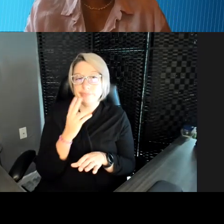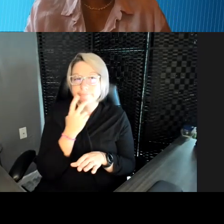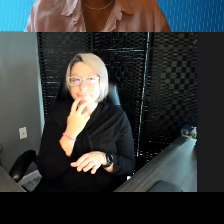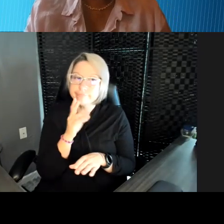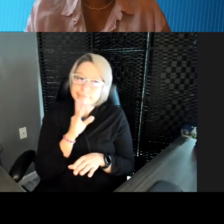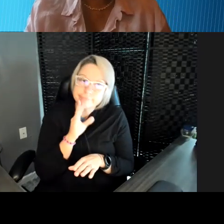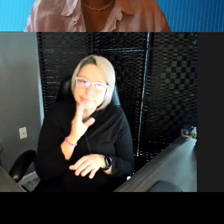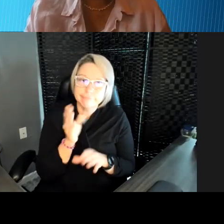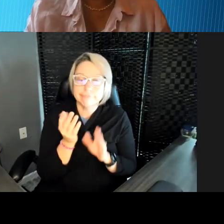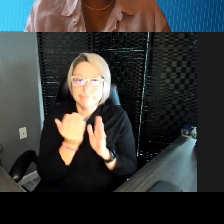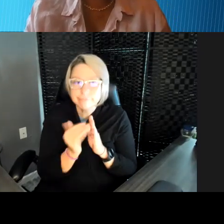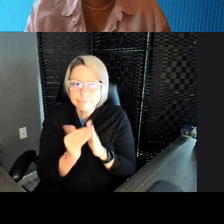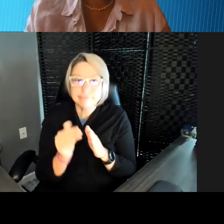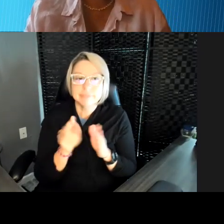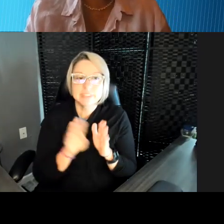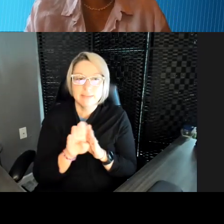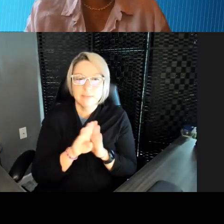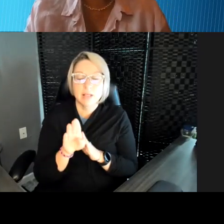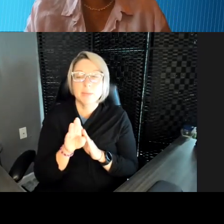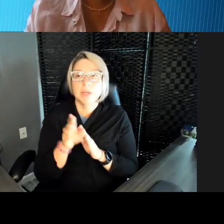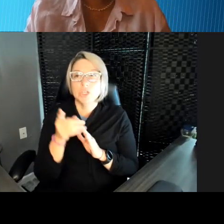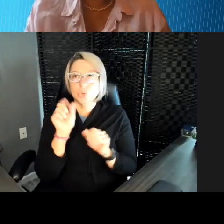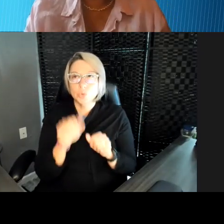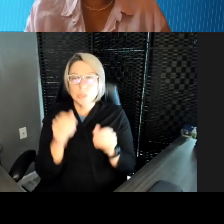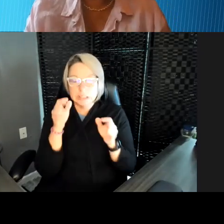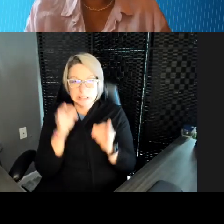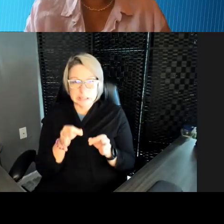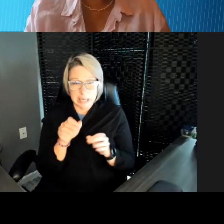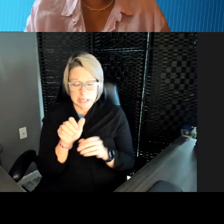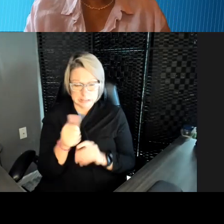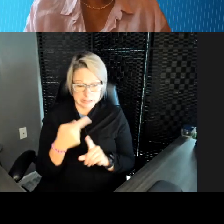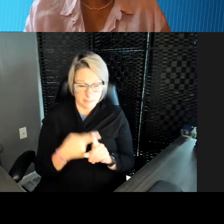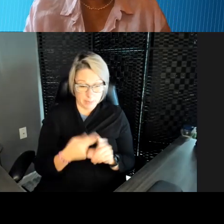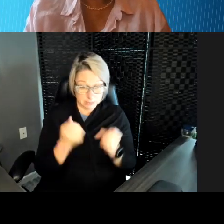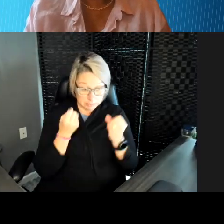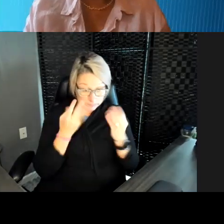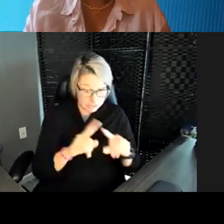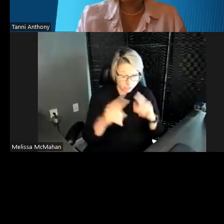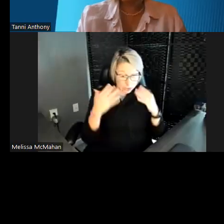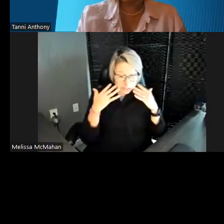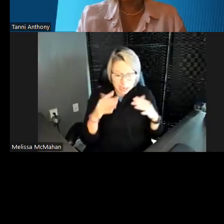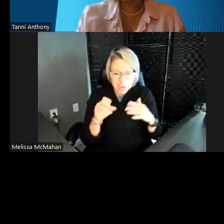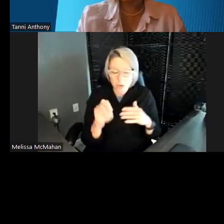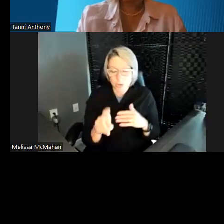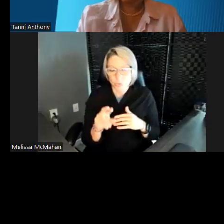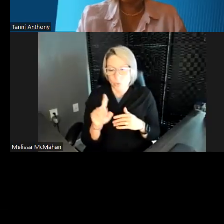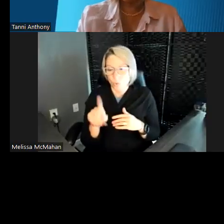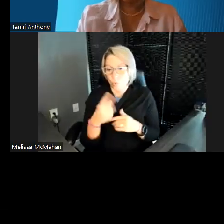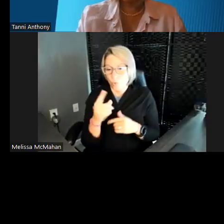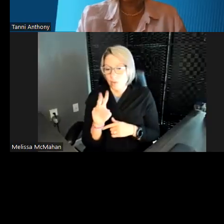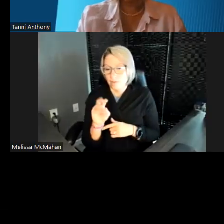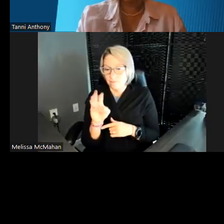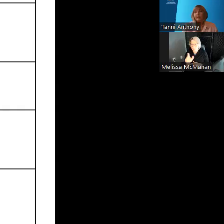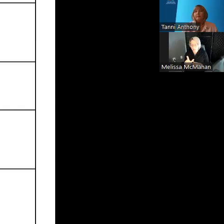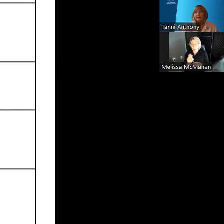say, okay, are there a lot of different sounds? Or at 10 months, am I only hearing vowels? Am I only hearing